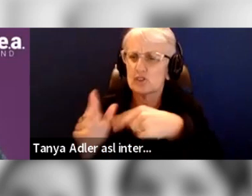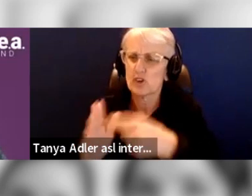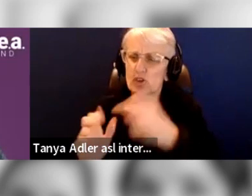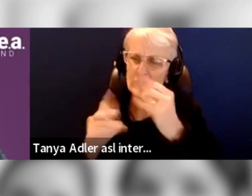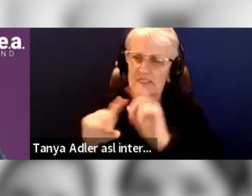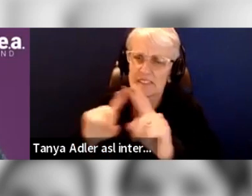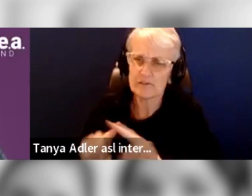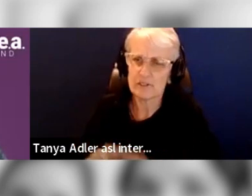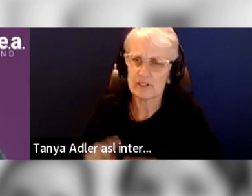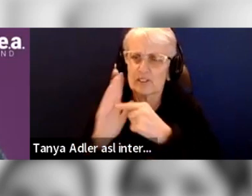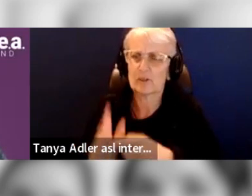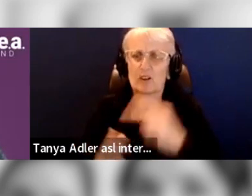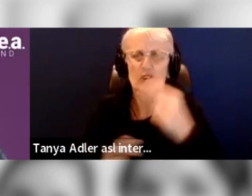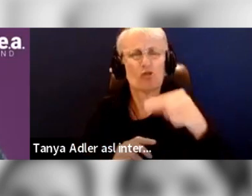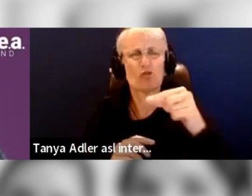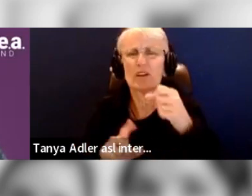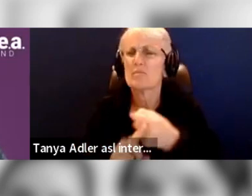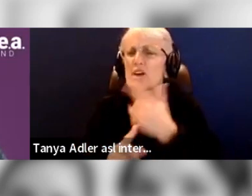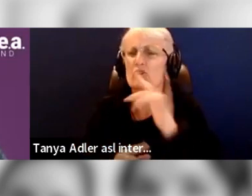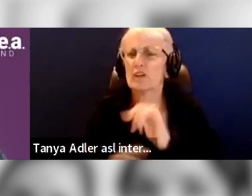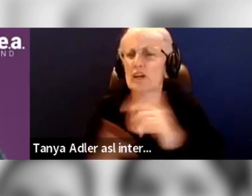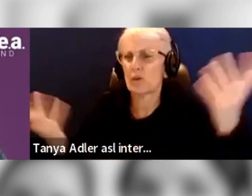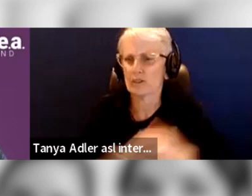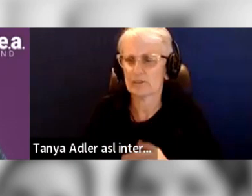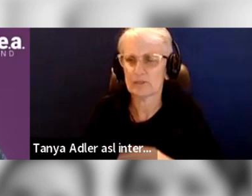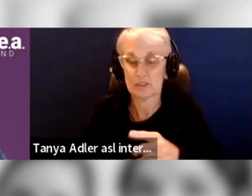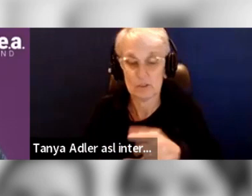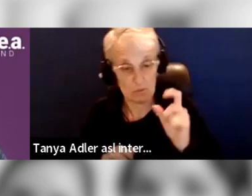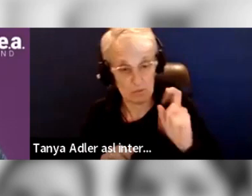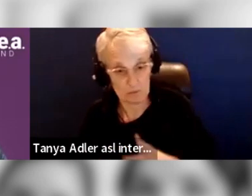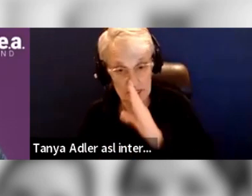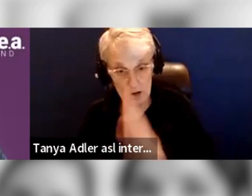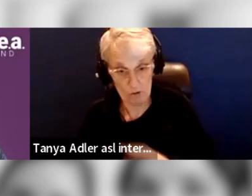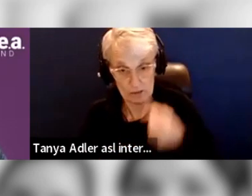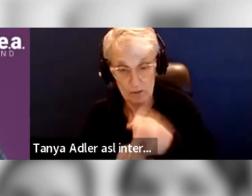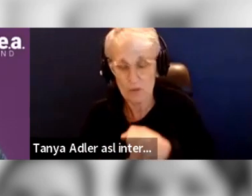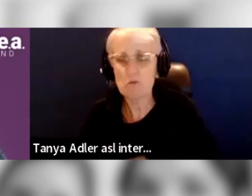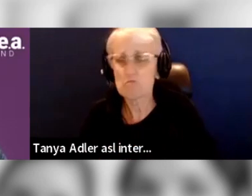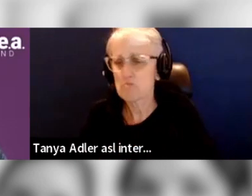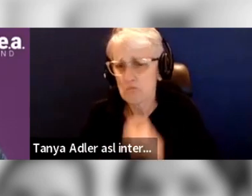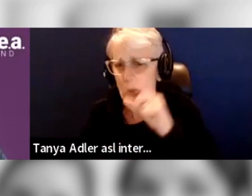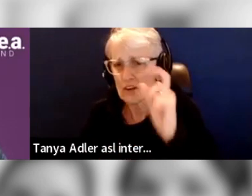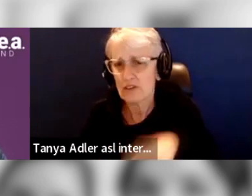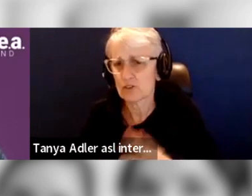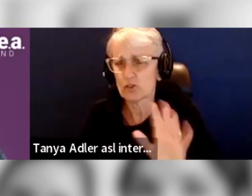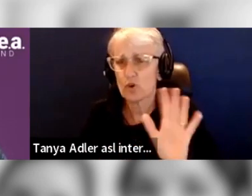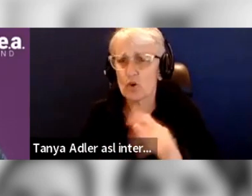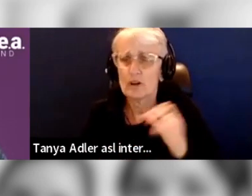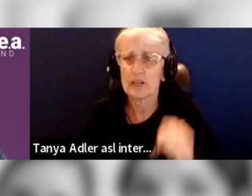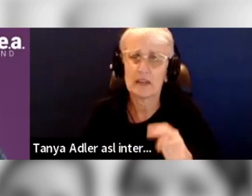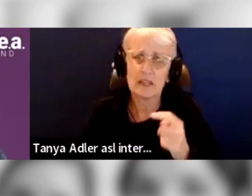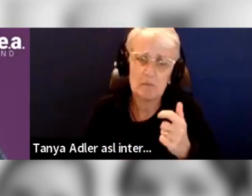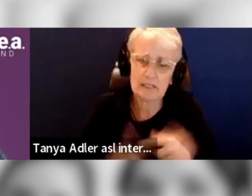on what your green impact could look like. So when you ask, does it need to be a direct impact? Not necessarily. It could look a little bit